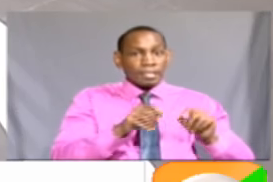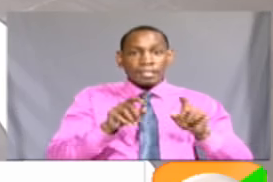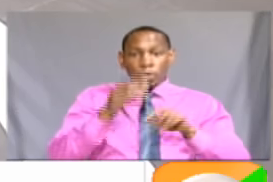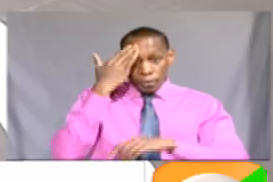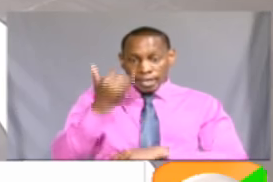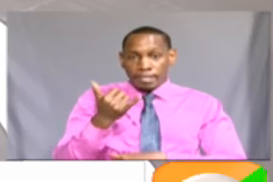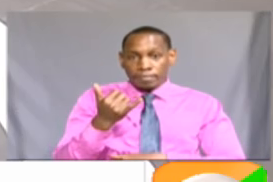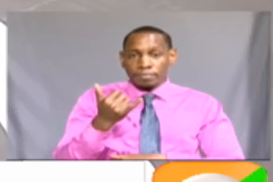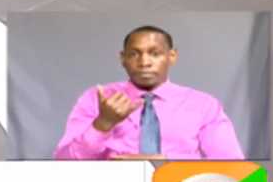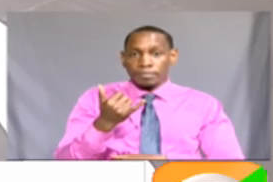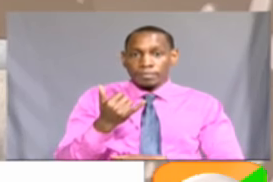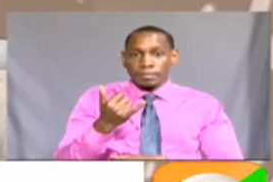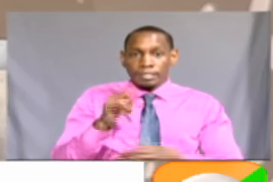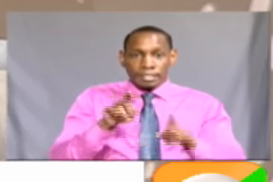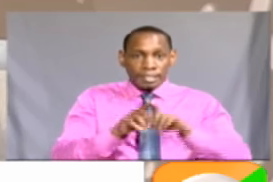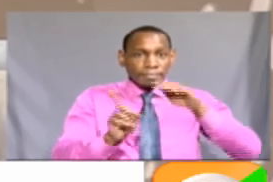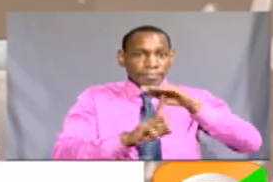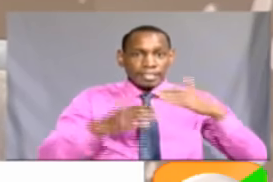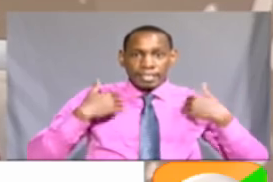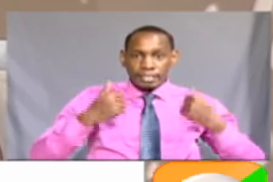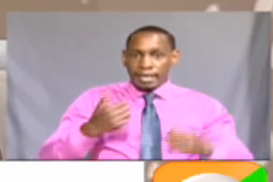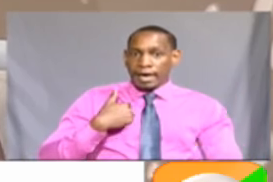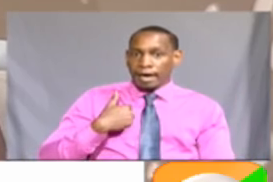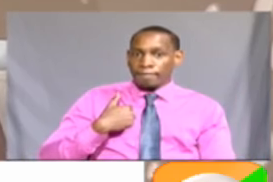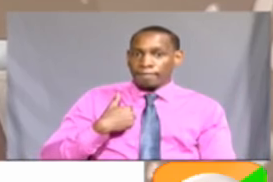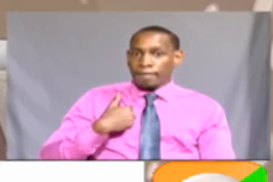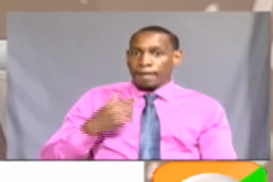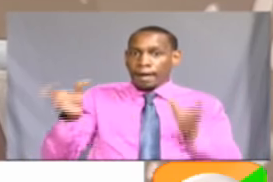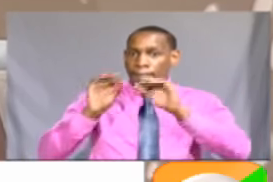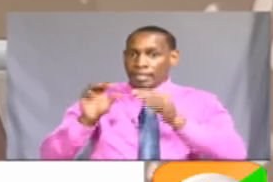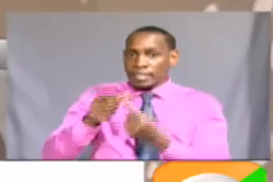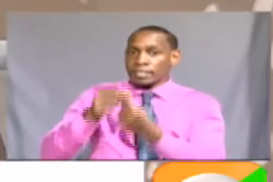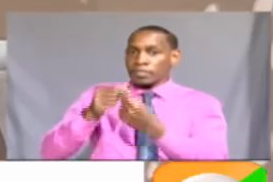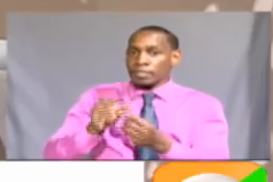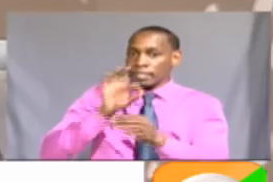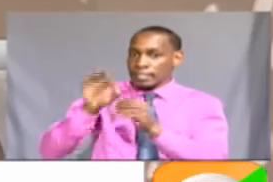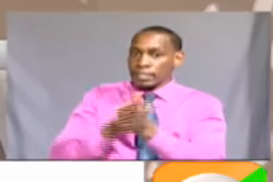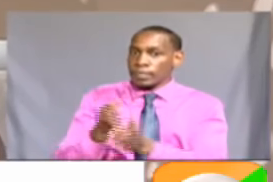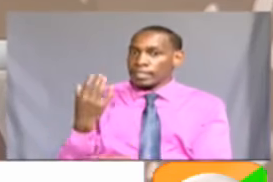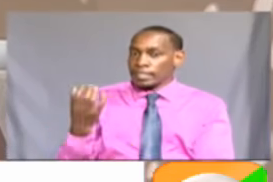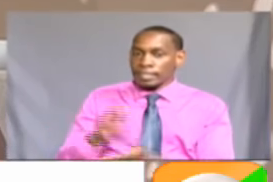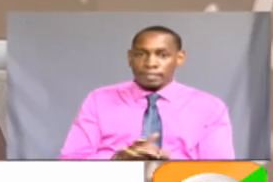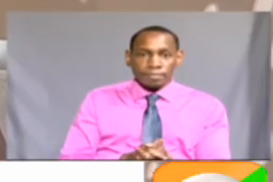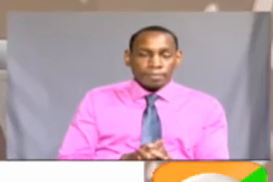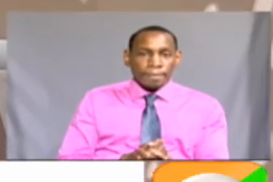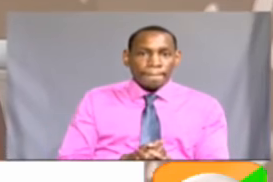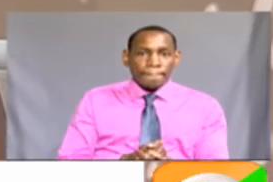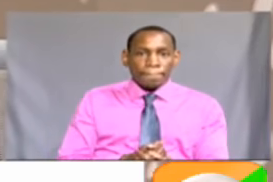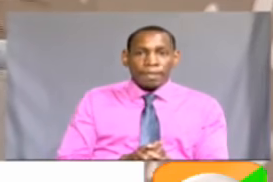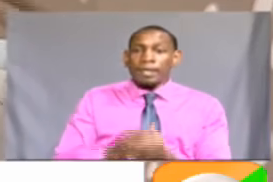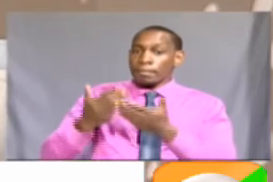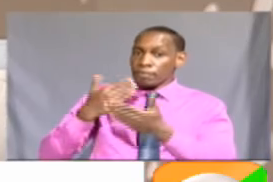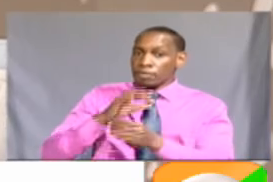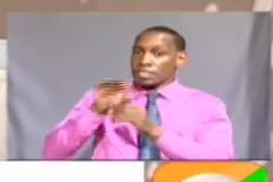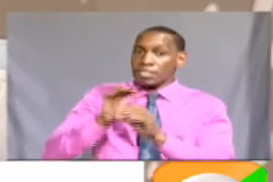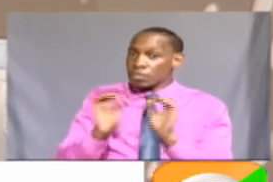is because, surely, does the Ministry of Health not have its own budget for tea and snacks? Don't they haven't, usually? Haven't they been taking